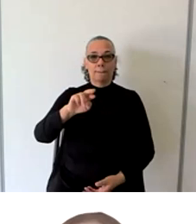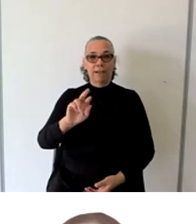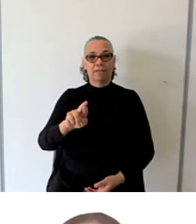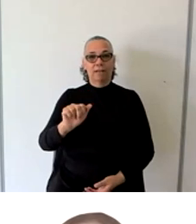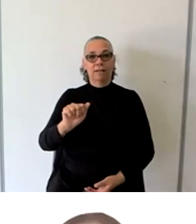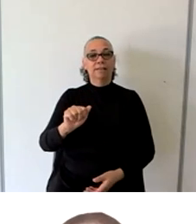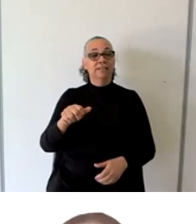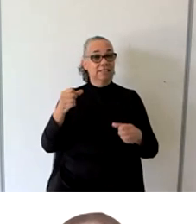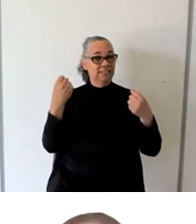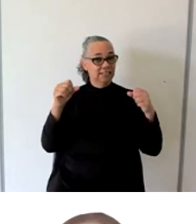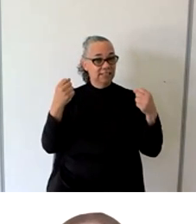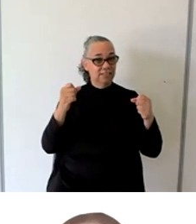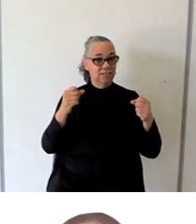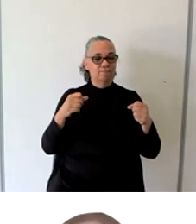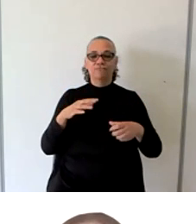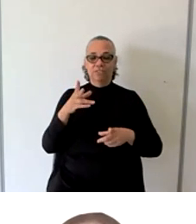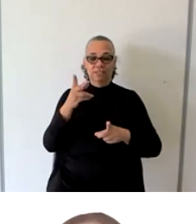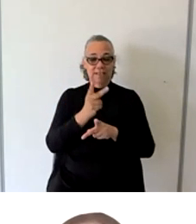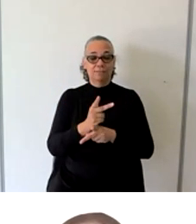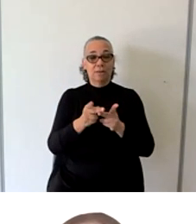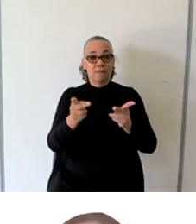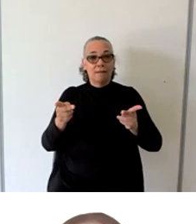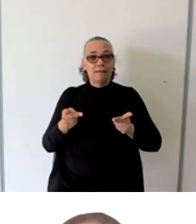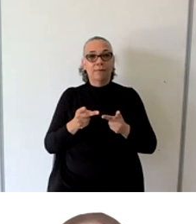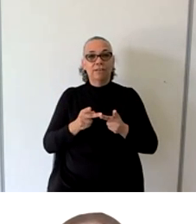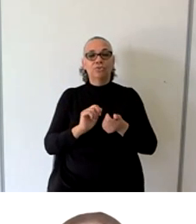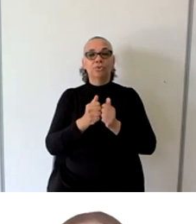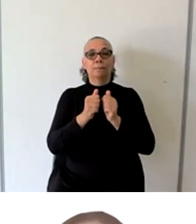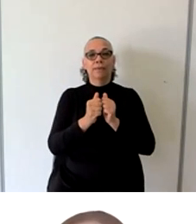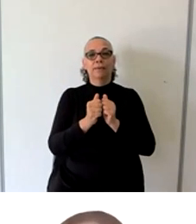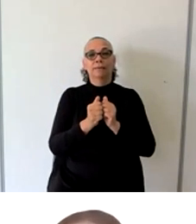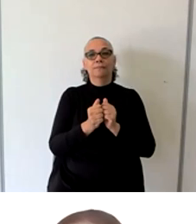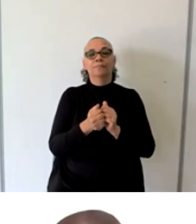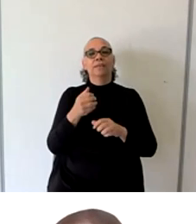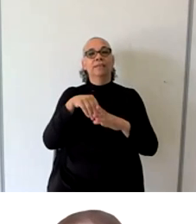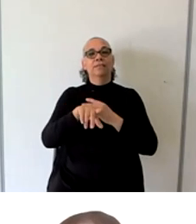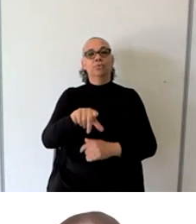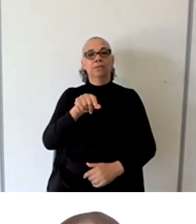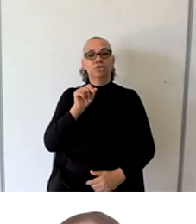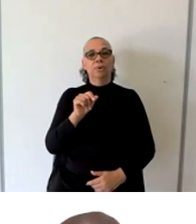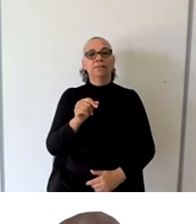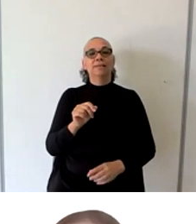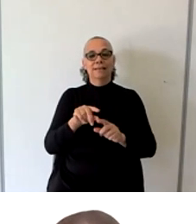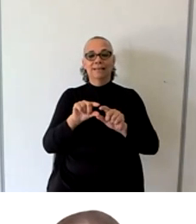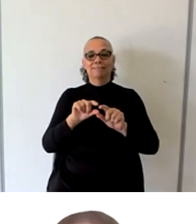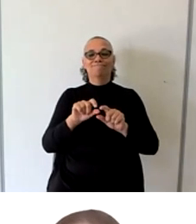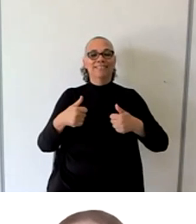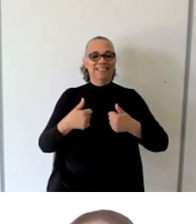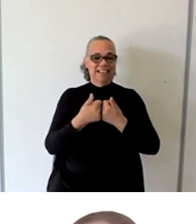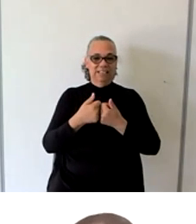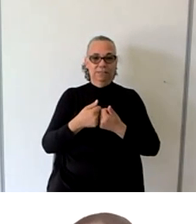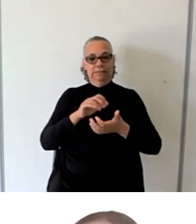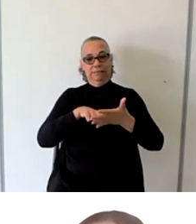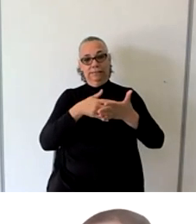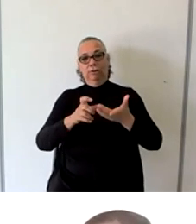has secured her spot to compete at the Tokyo 2020 Paralympic Games, which has been rescheduled.